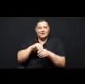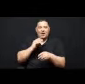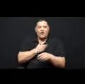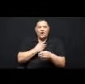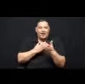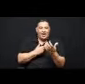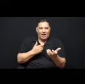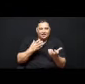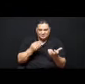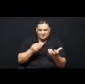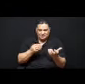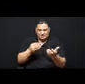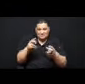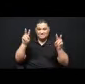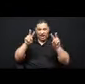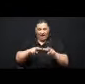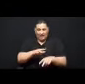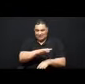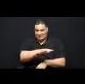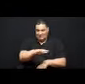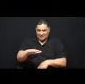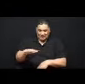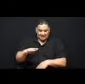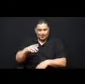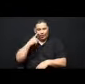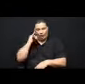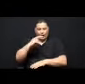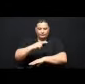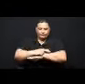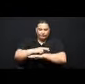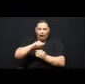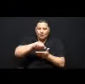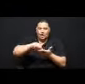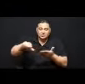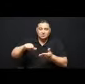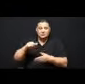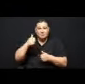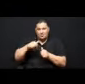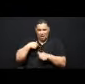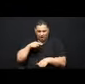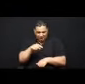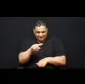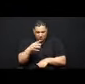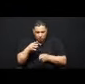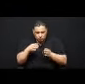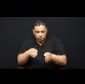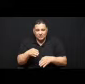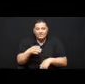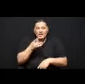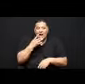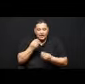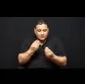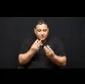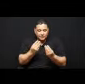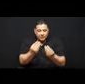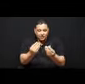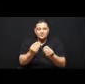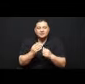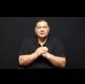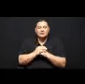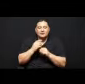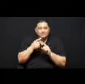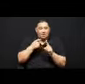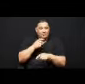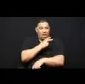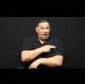me pointing out 4th Street? The artery of lights flowing neatly from the hospital I was born in,